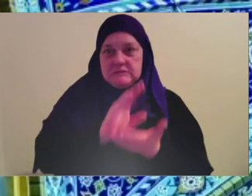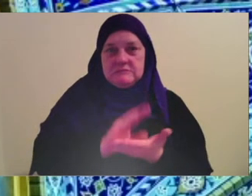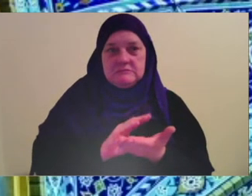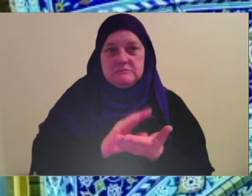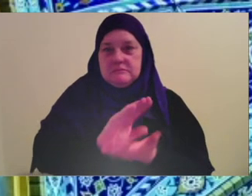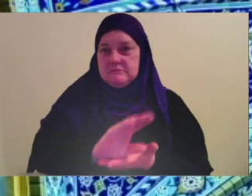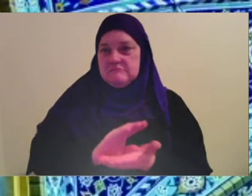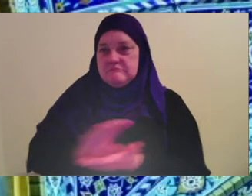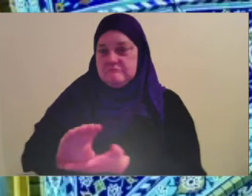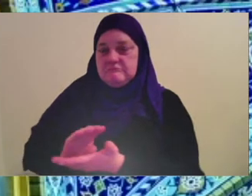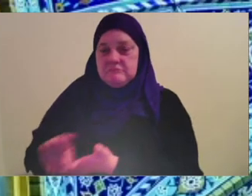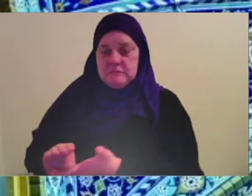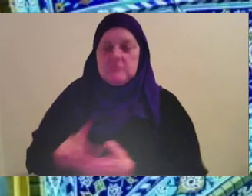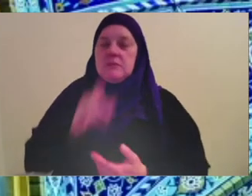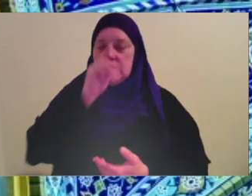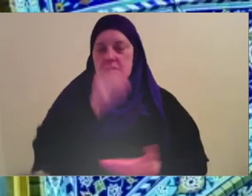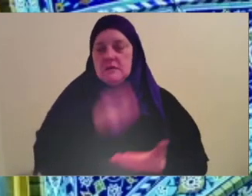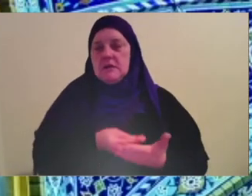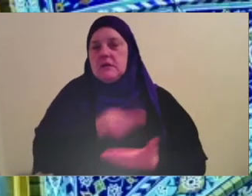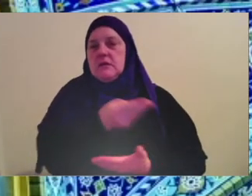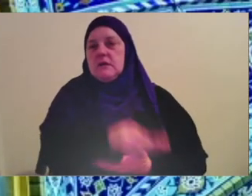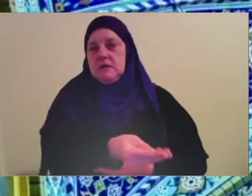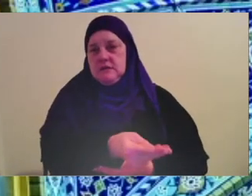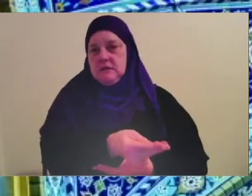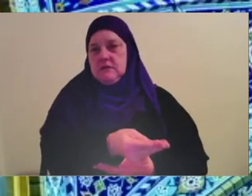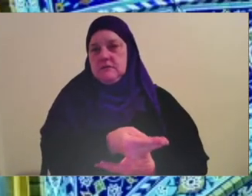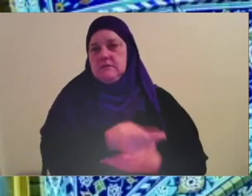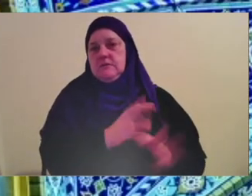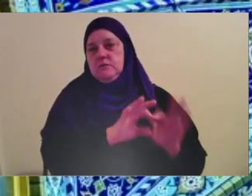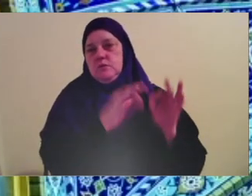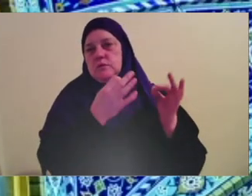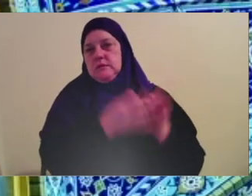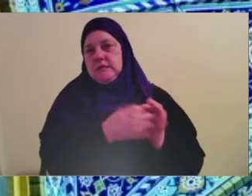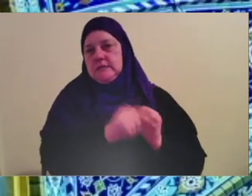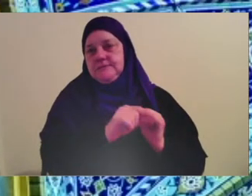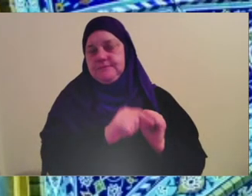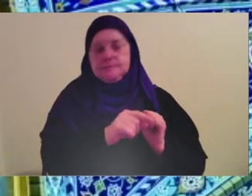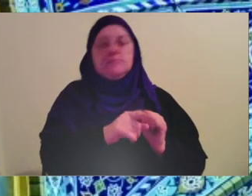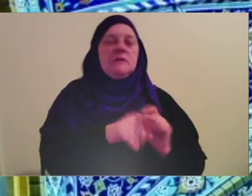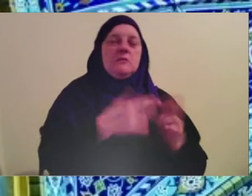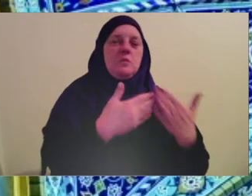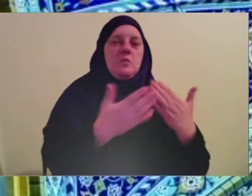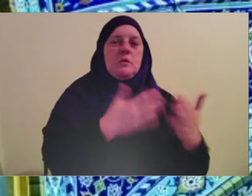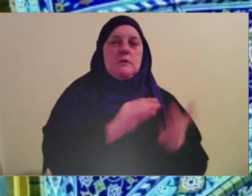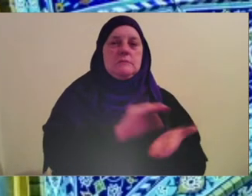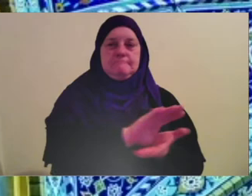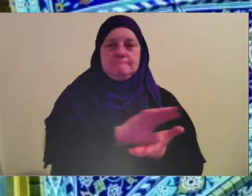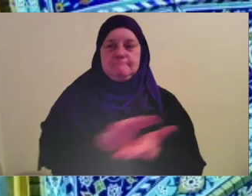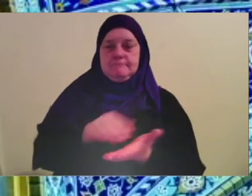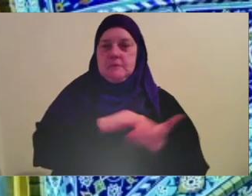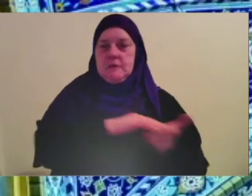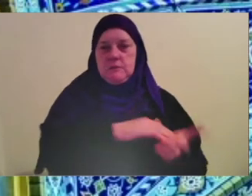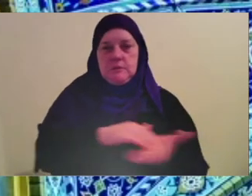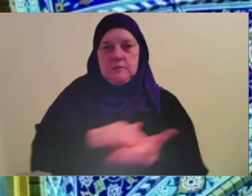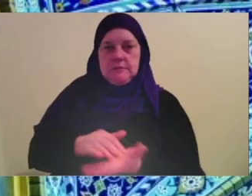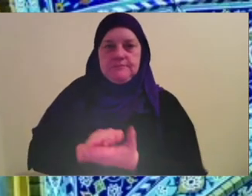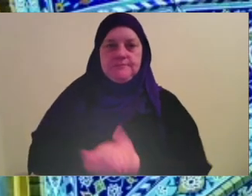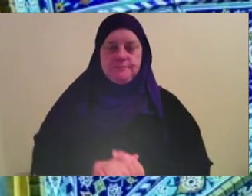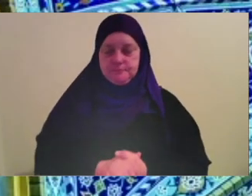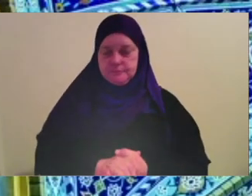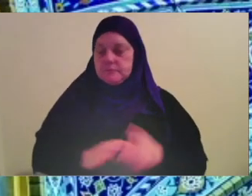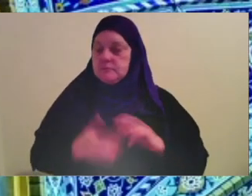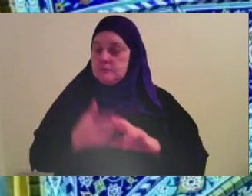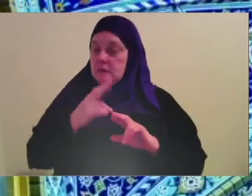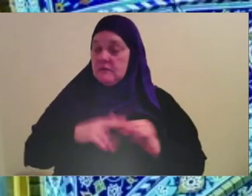Sistani. But as for Sahme Imam, the rule in general is that if you want to spend the homes yourself on any Islamic